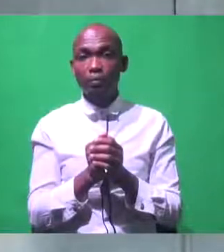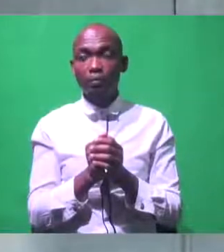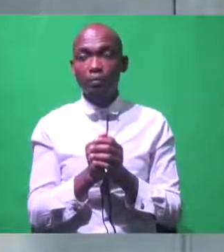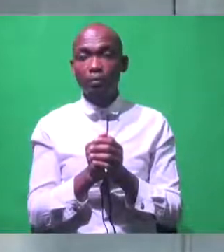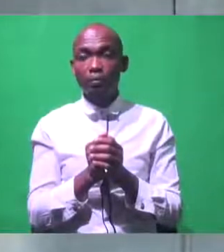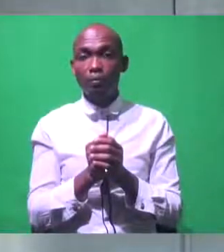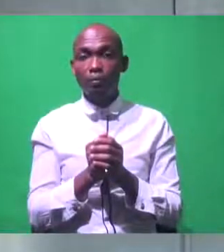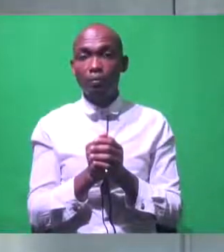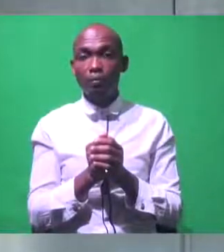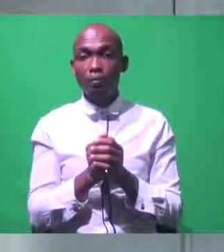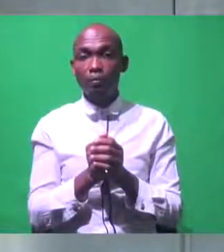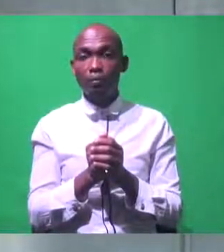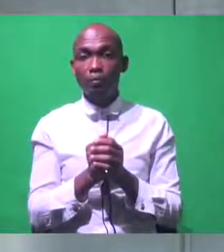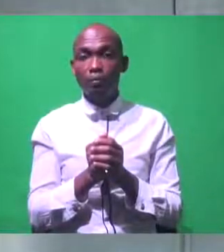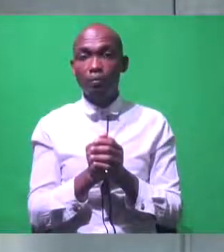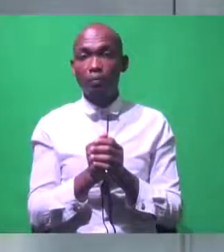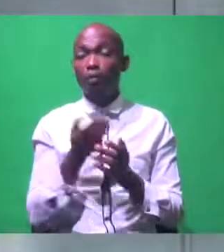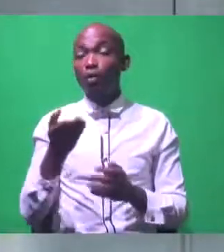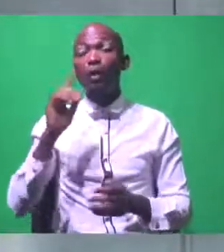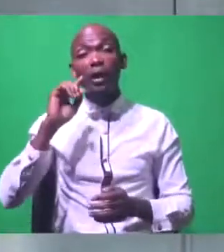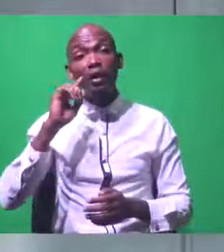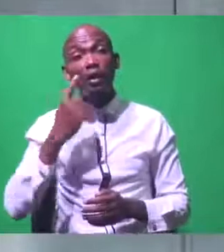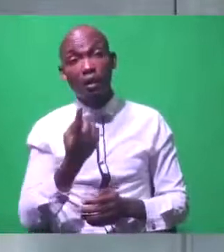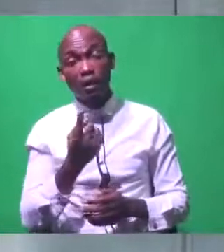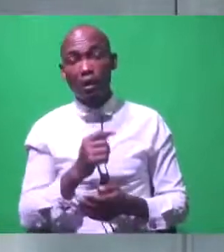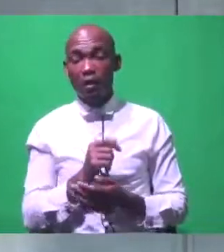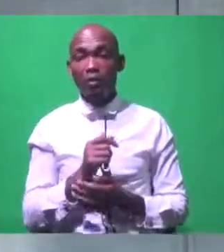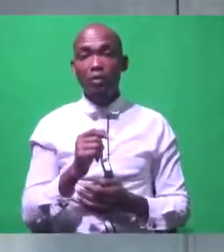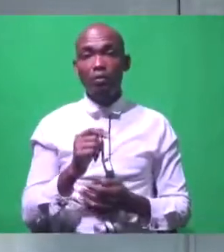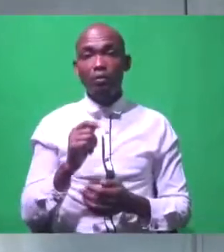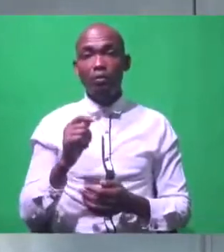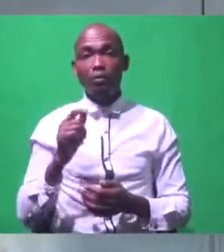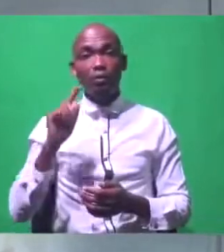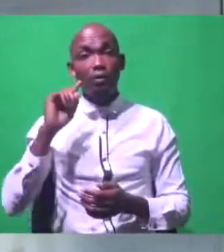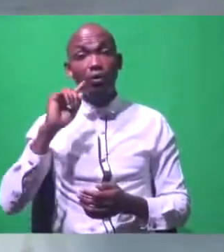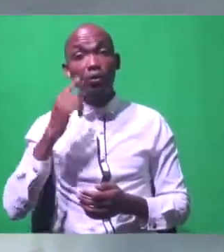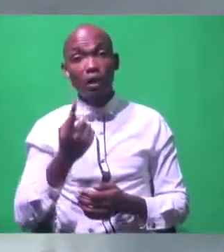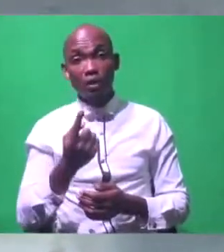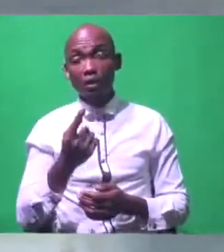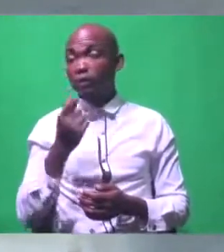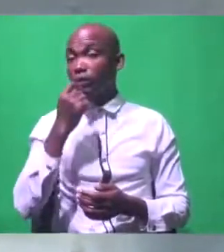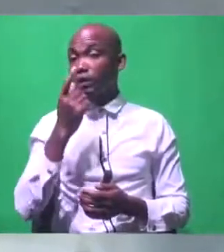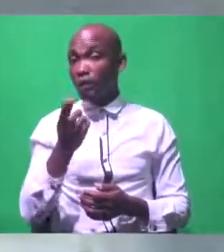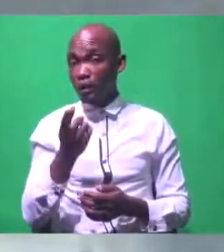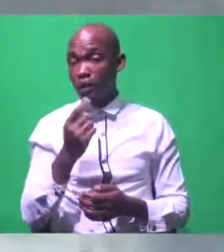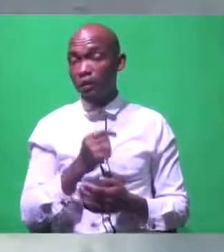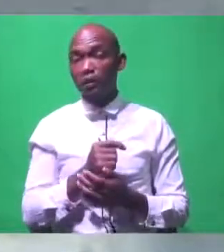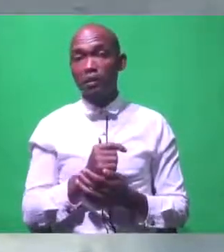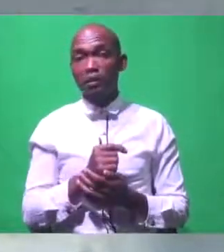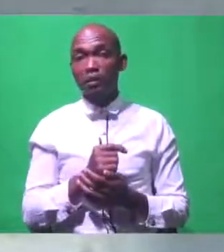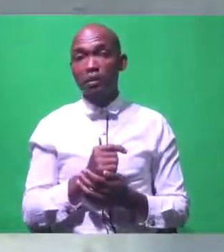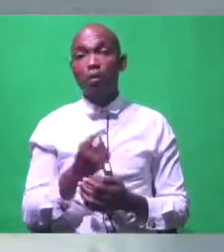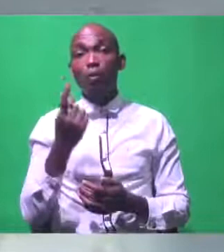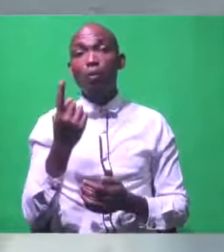Who can try? Who can try to tell us one of